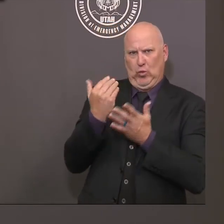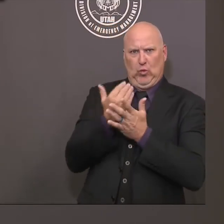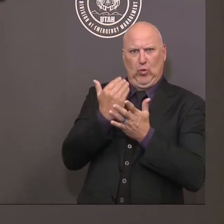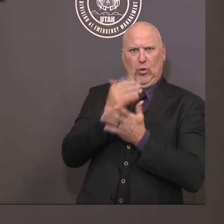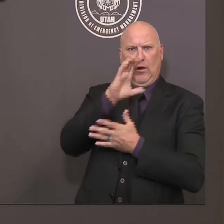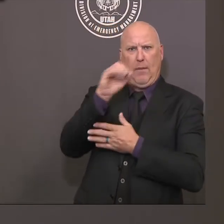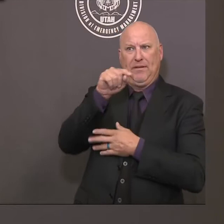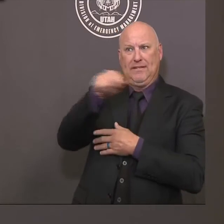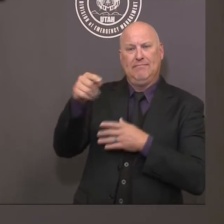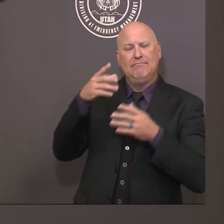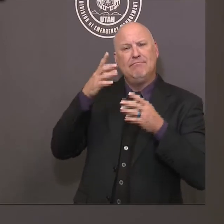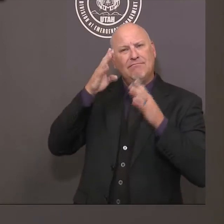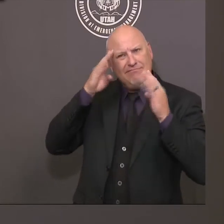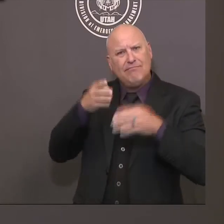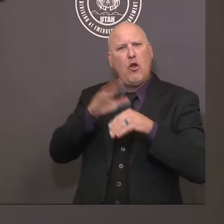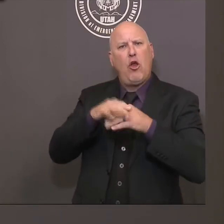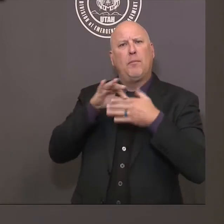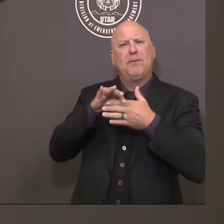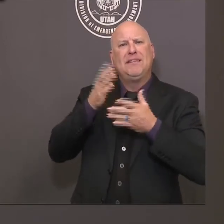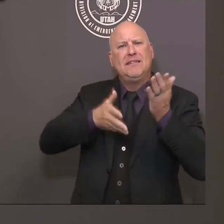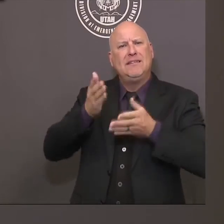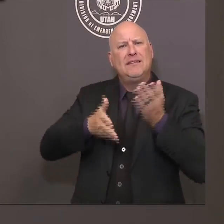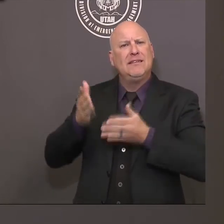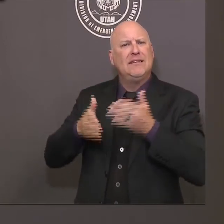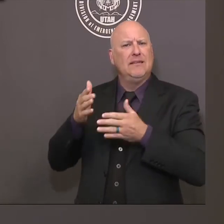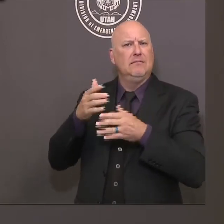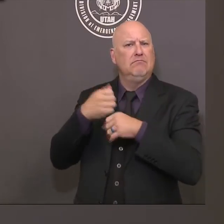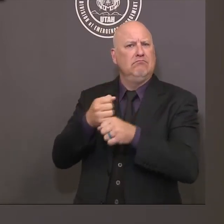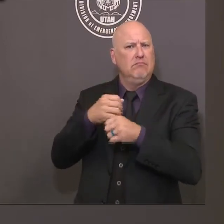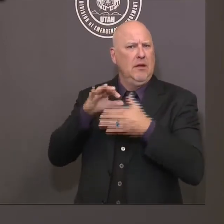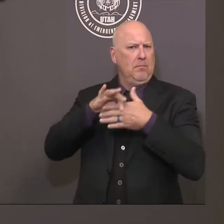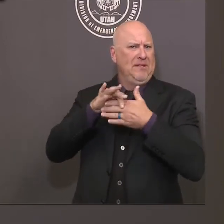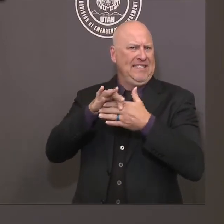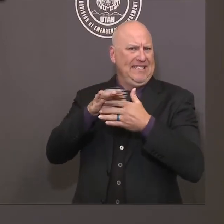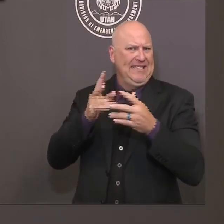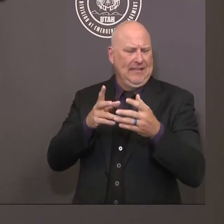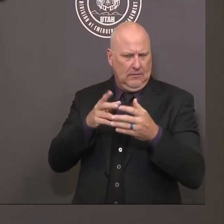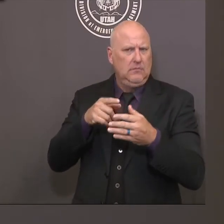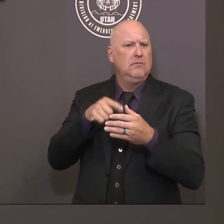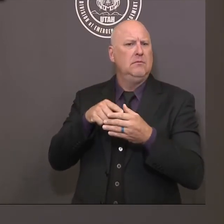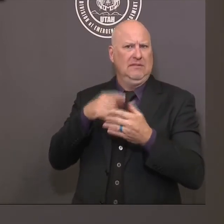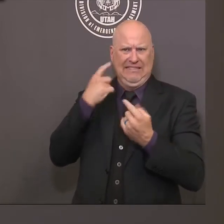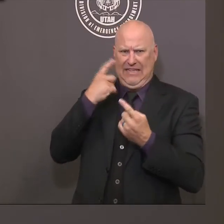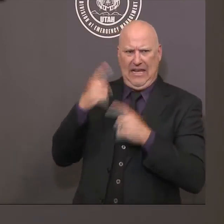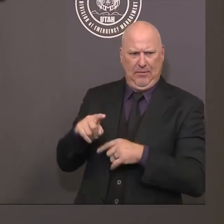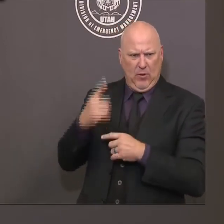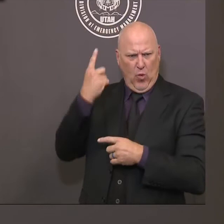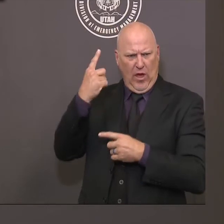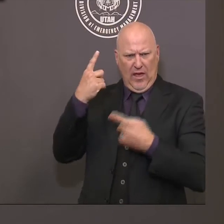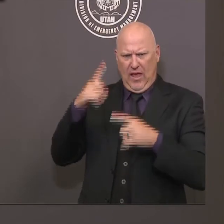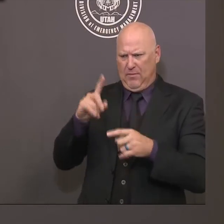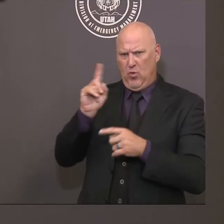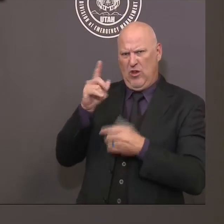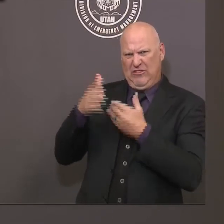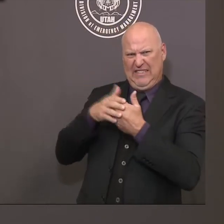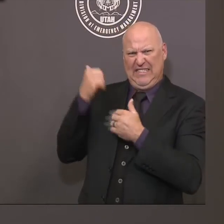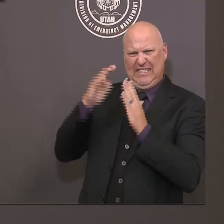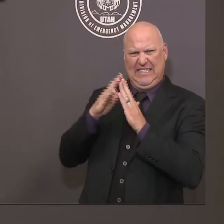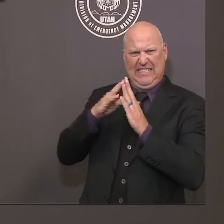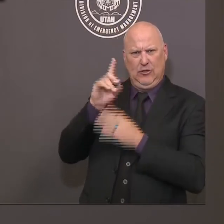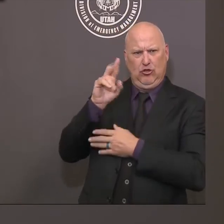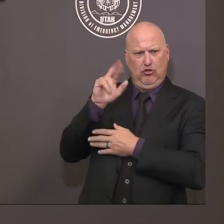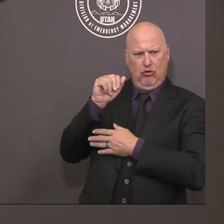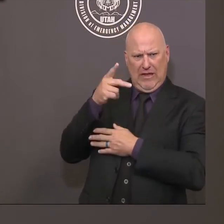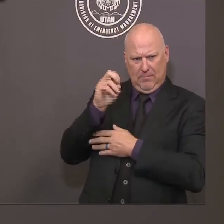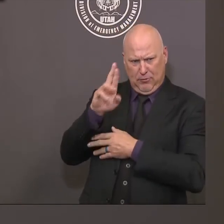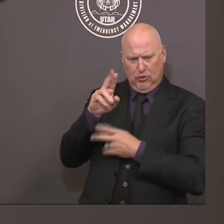amongst their employees. I'm wondering if, number one, I heard that they are in Draper and in Payson, if you could confirm that, and then as well as if